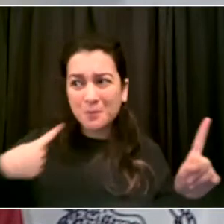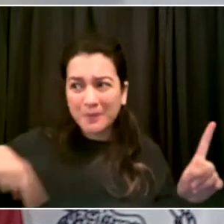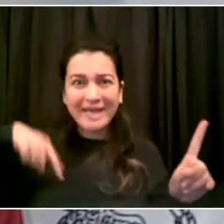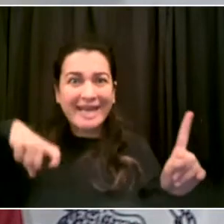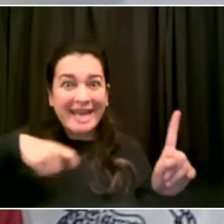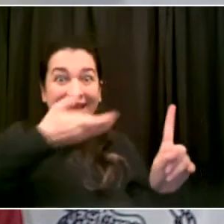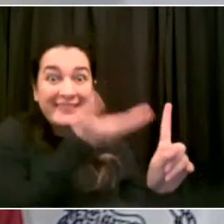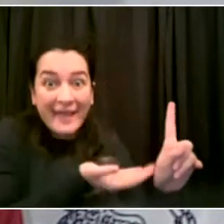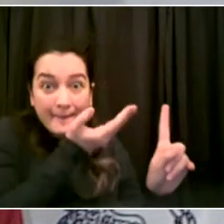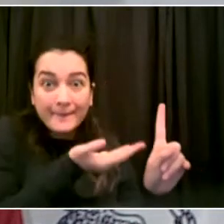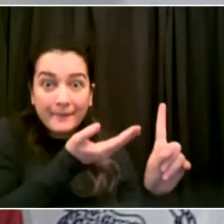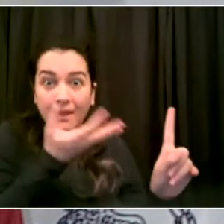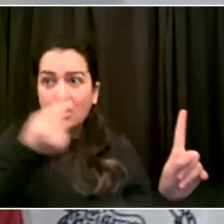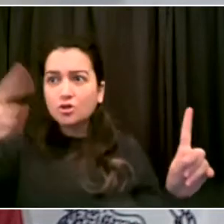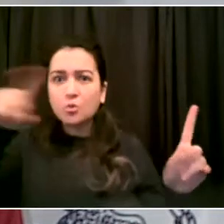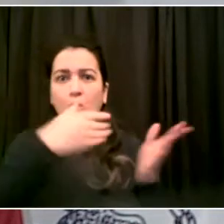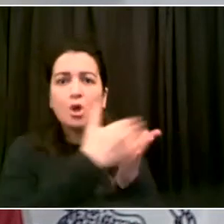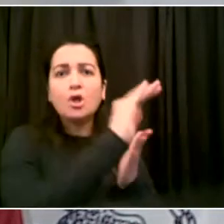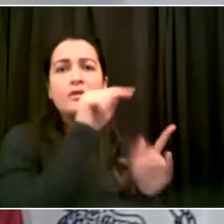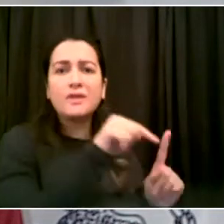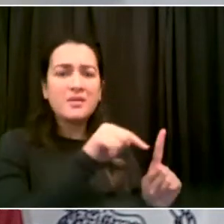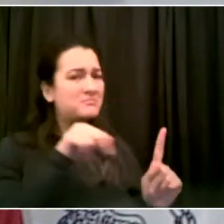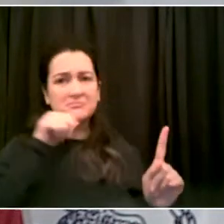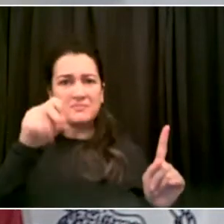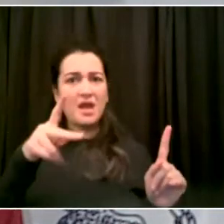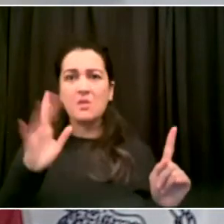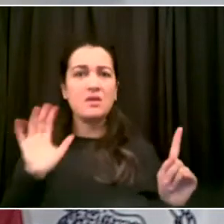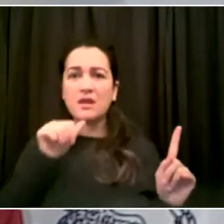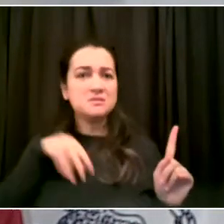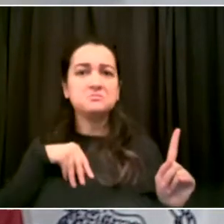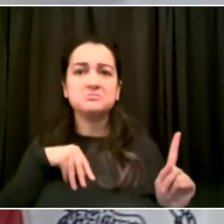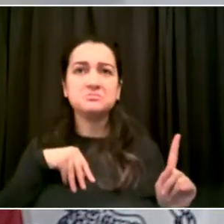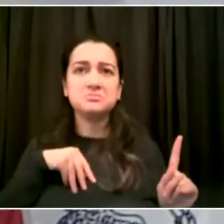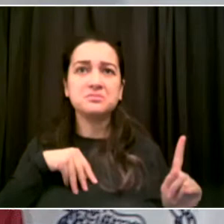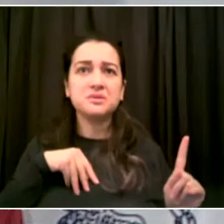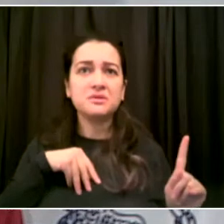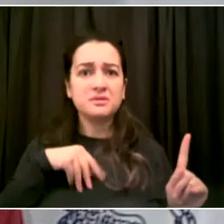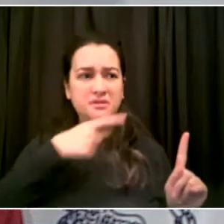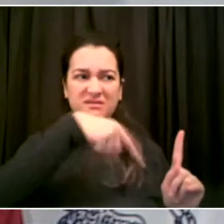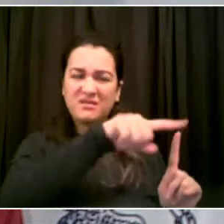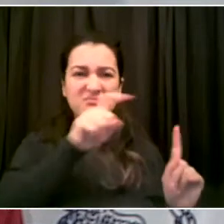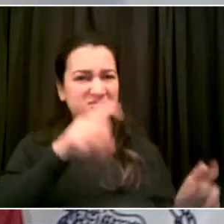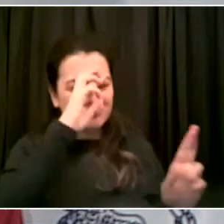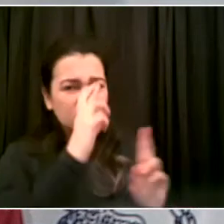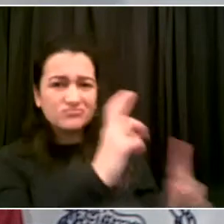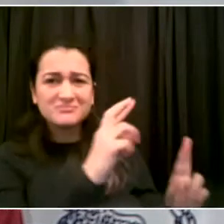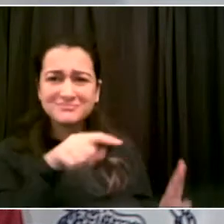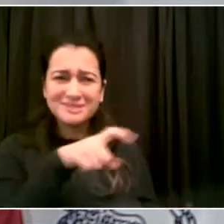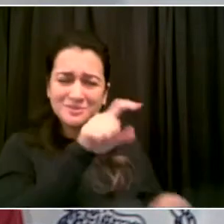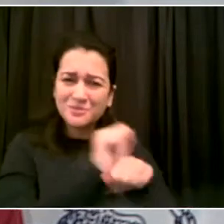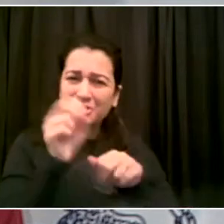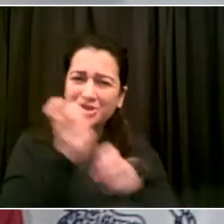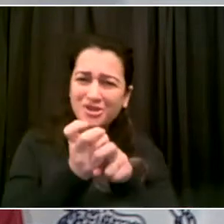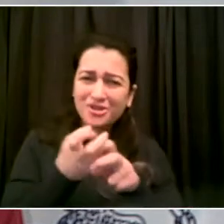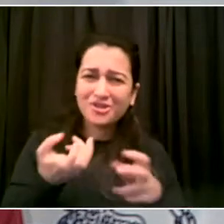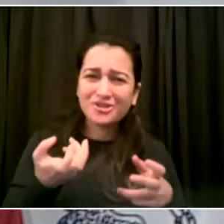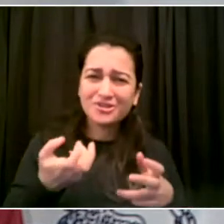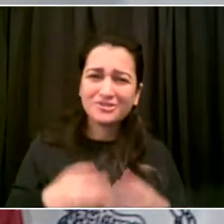of that effort. They deserve our respect. We could not have gotten through this crisis without them. Think about